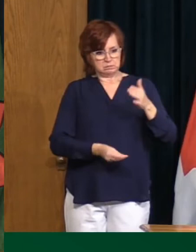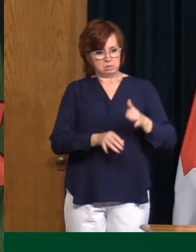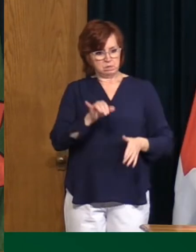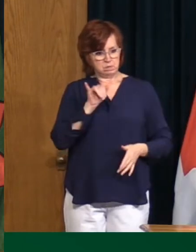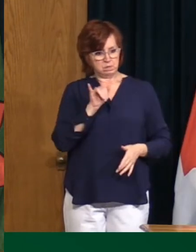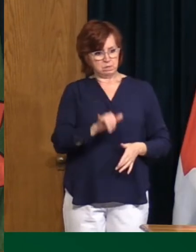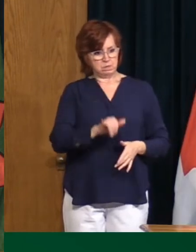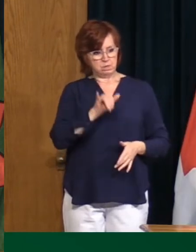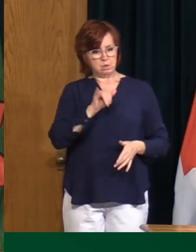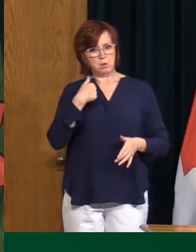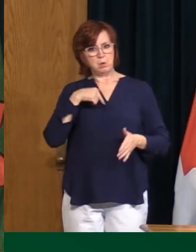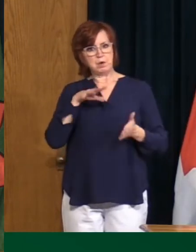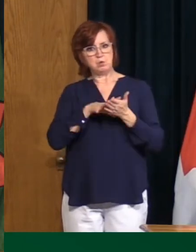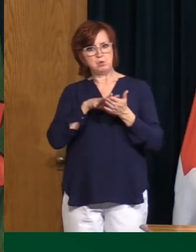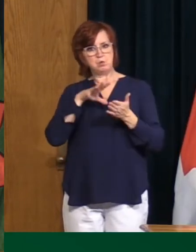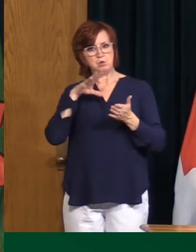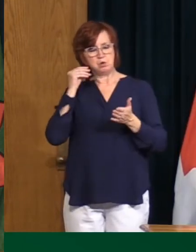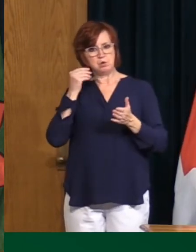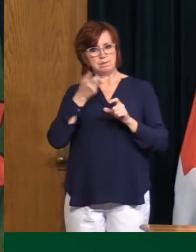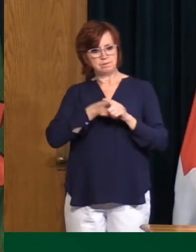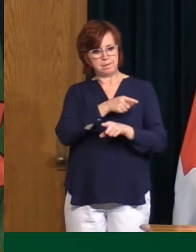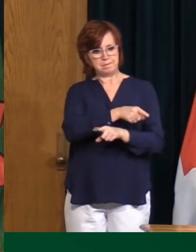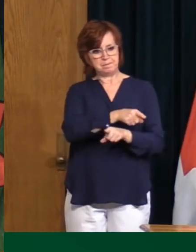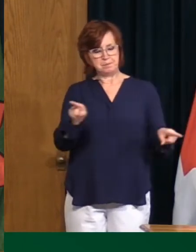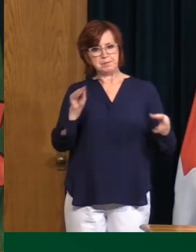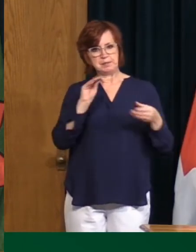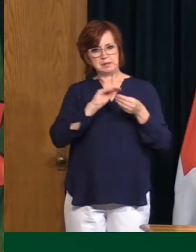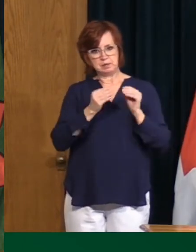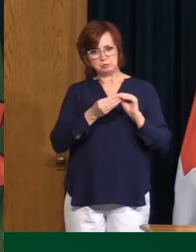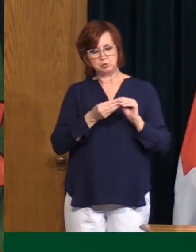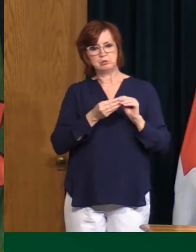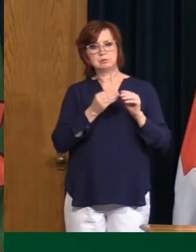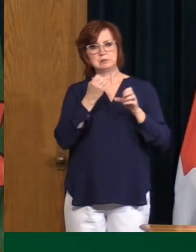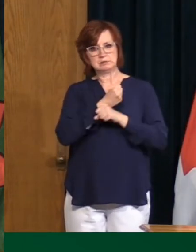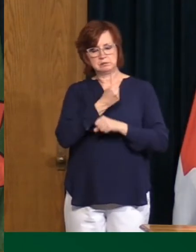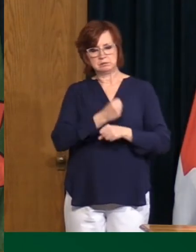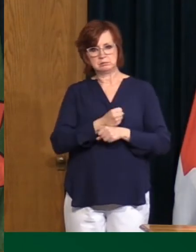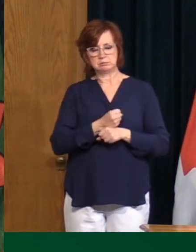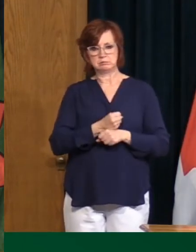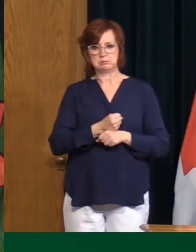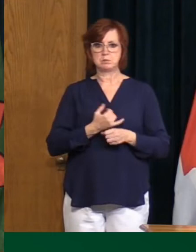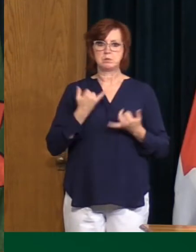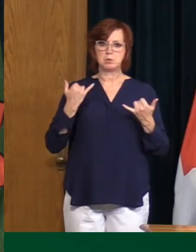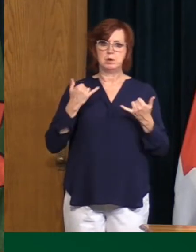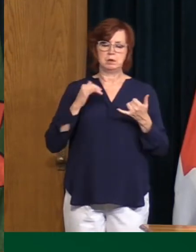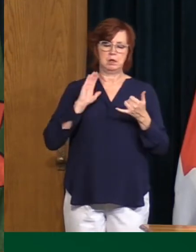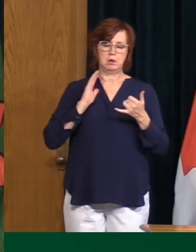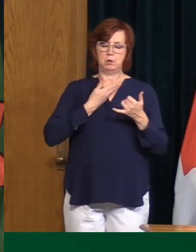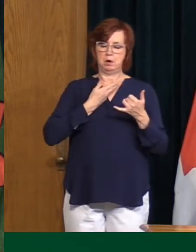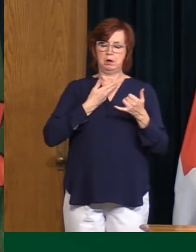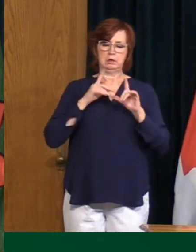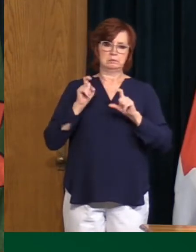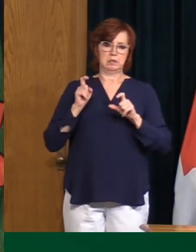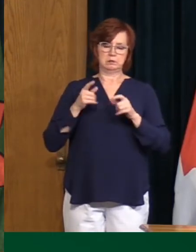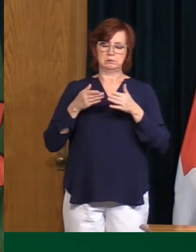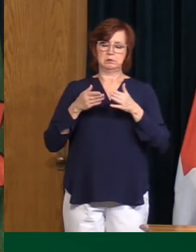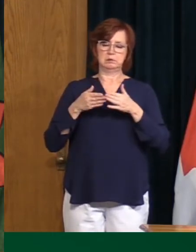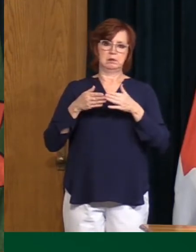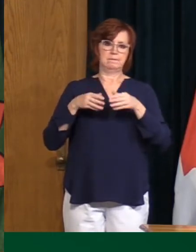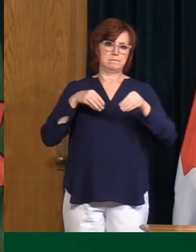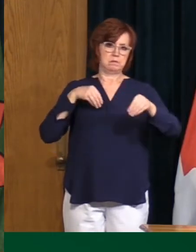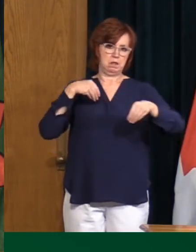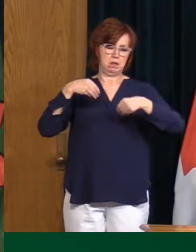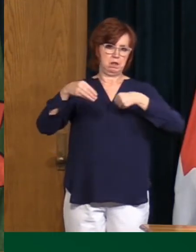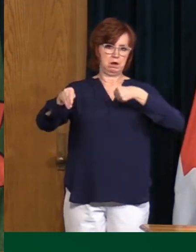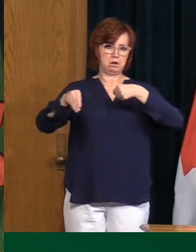asymptomatic population would look like. But again, I would say that the testing criteria is very broad, has a very, very low bar